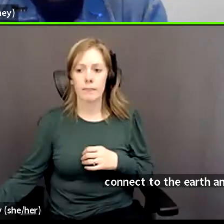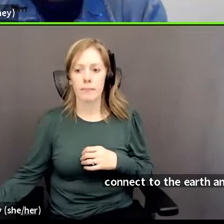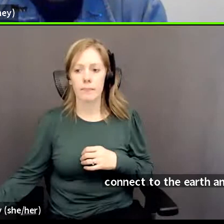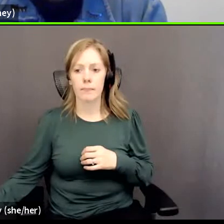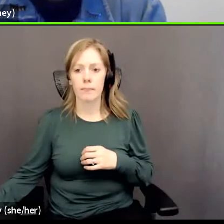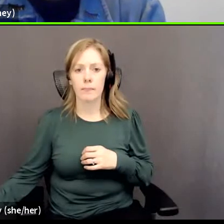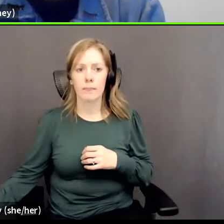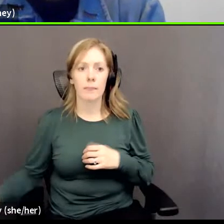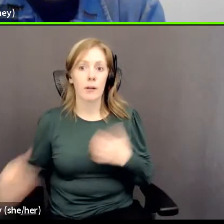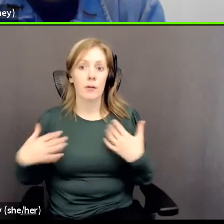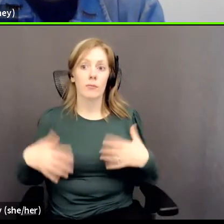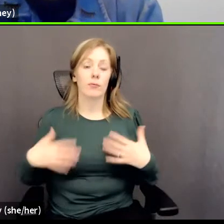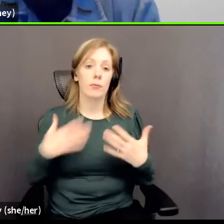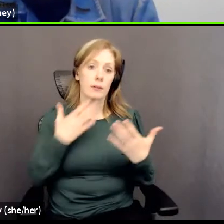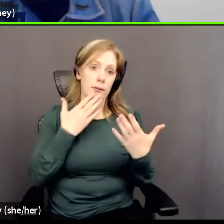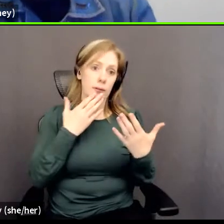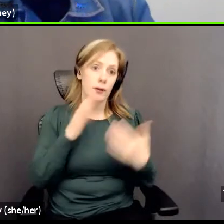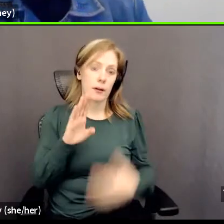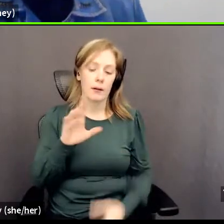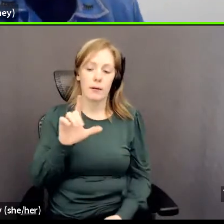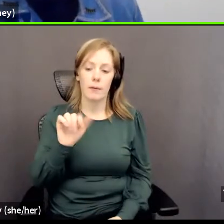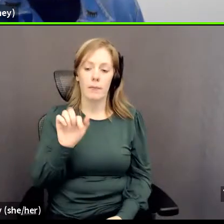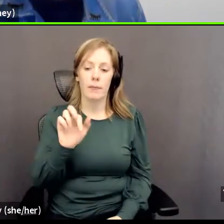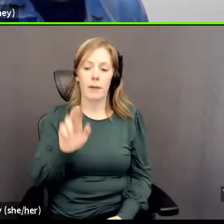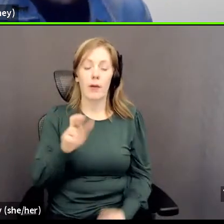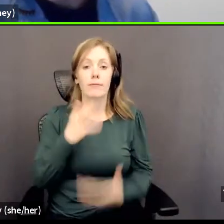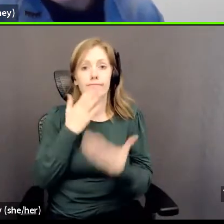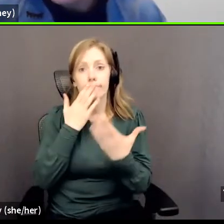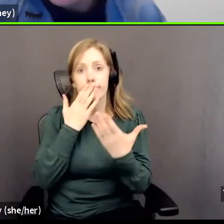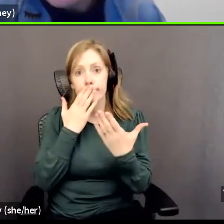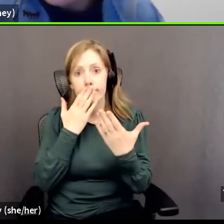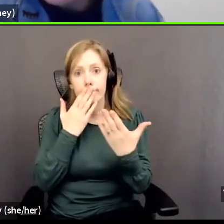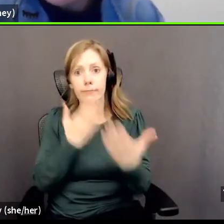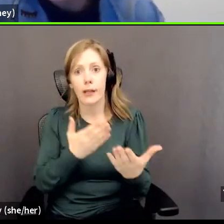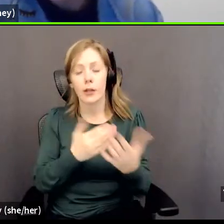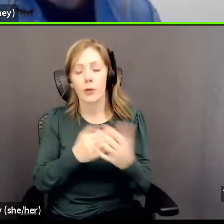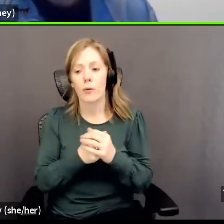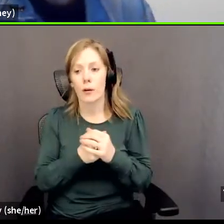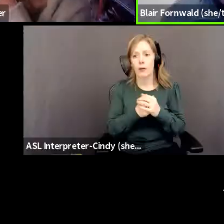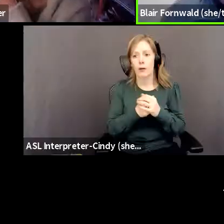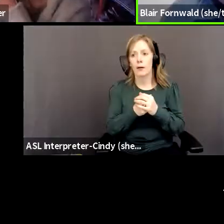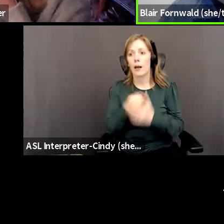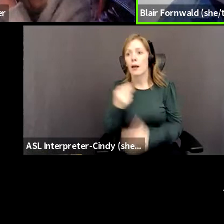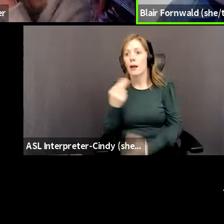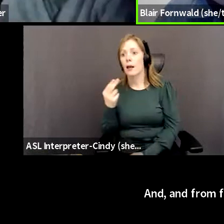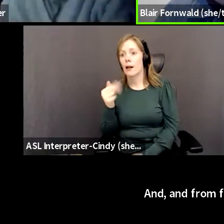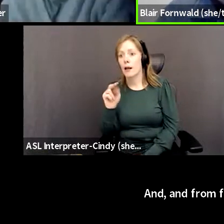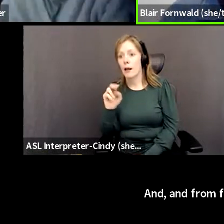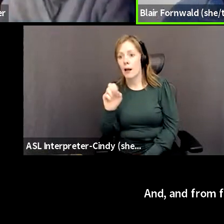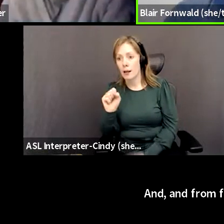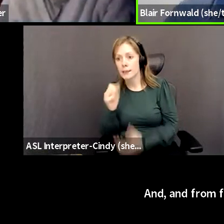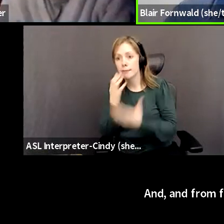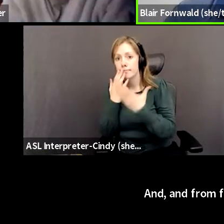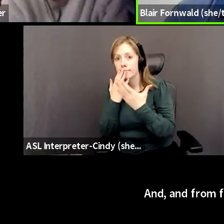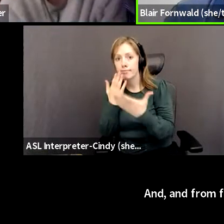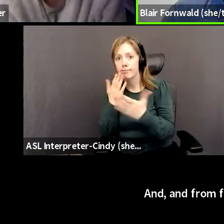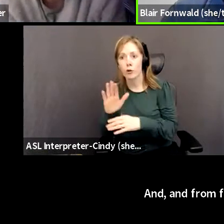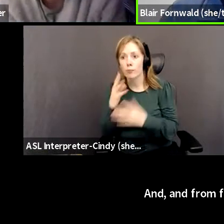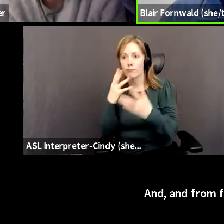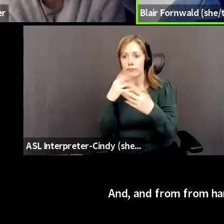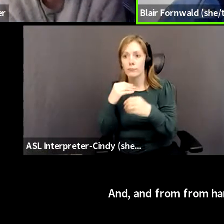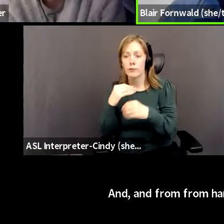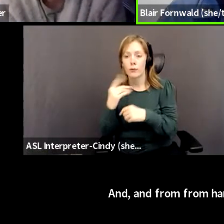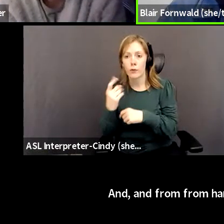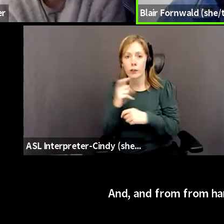Well, thank you, and from Luján Torres also, thank you for such an eloquent